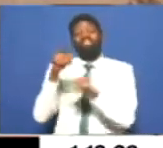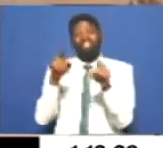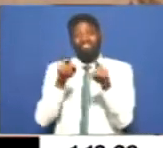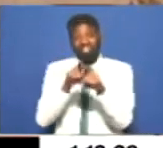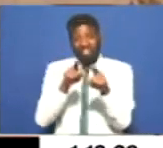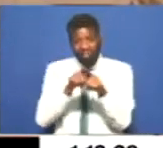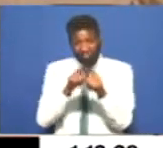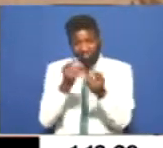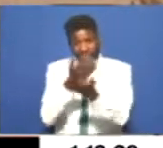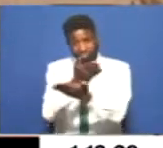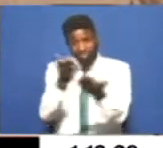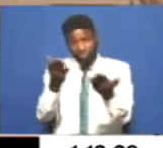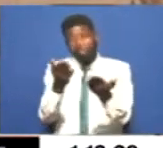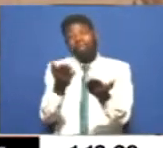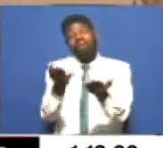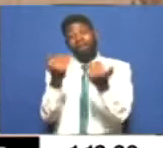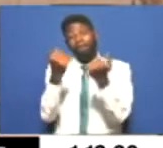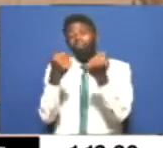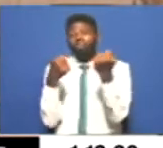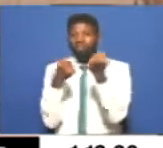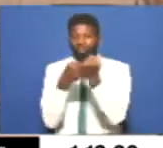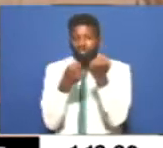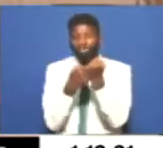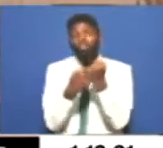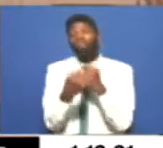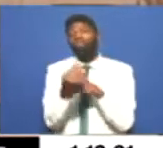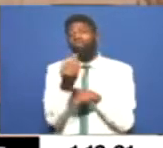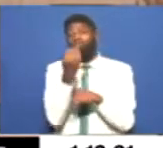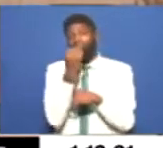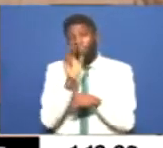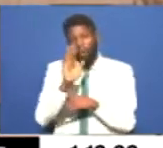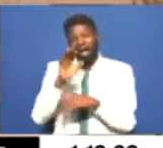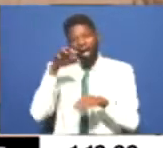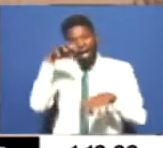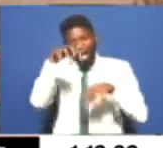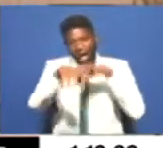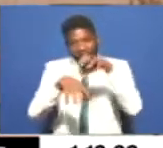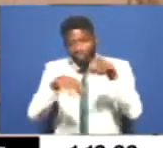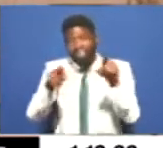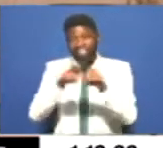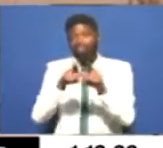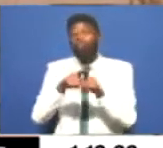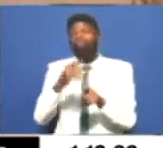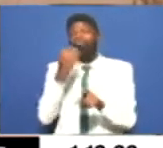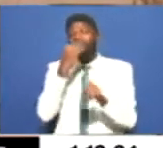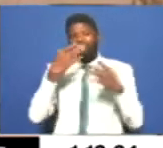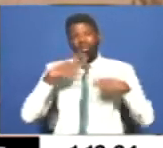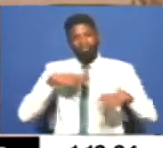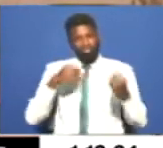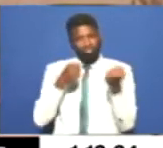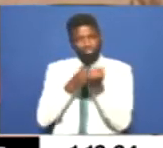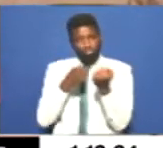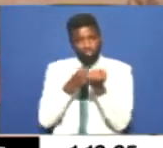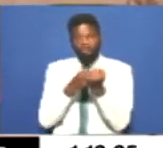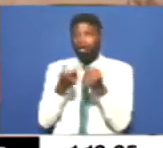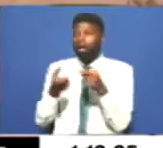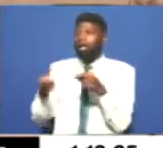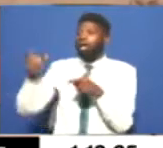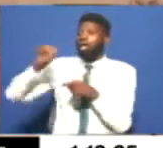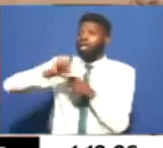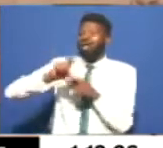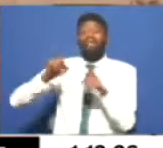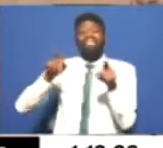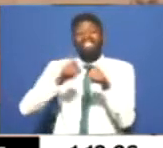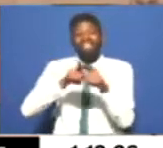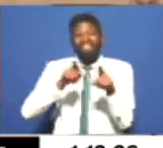fodder and animal feed supplements, as well as complementing our relief food efforts and the emergency borehole repairs resulting